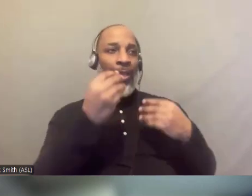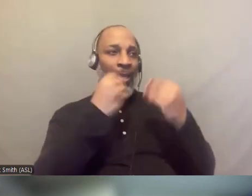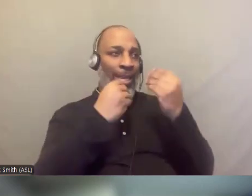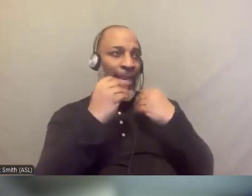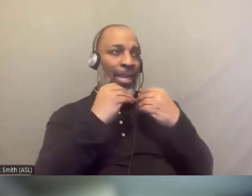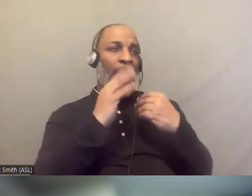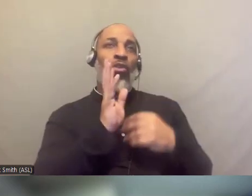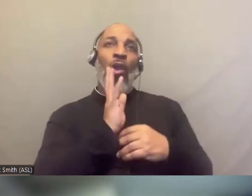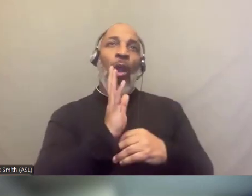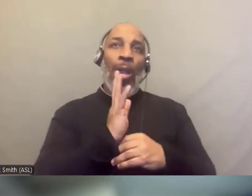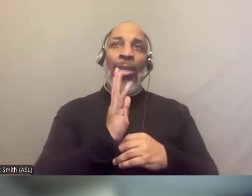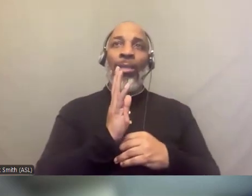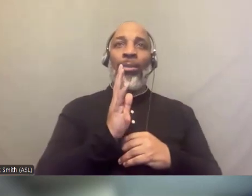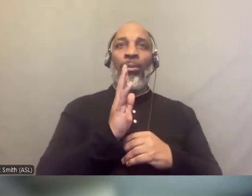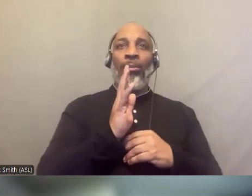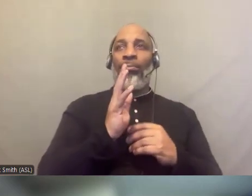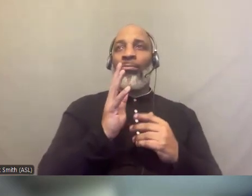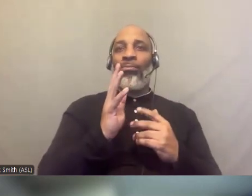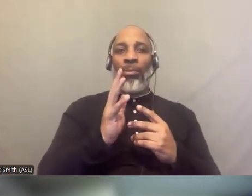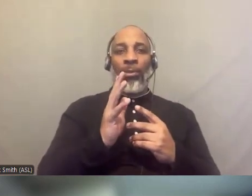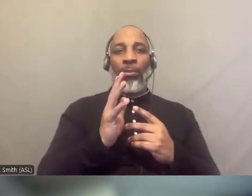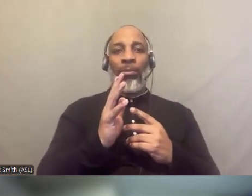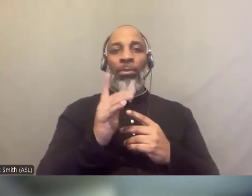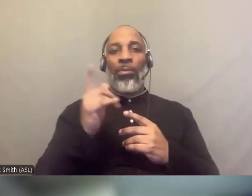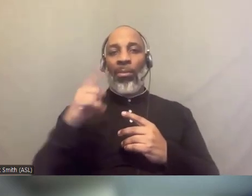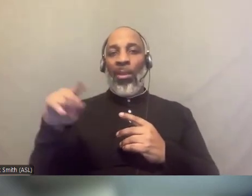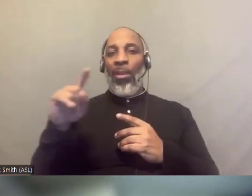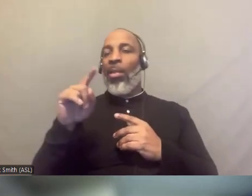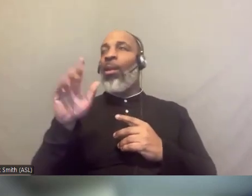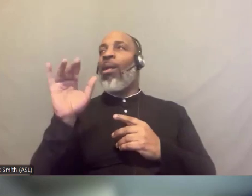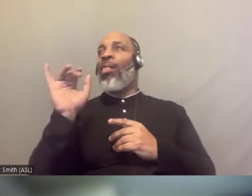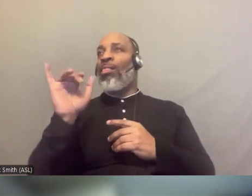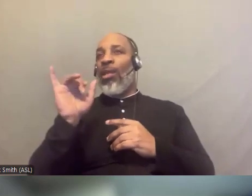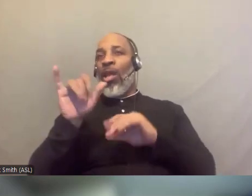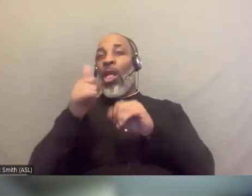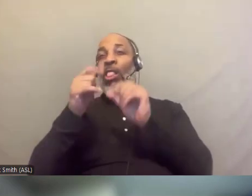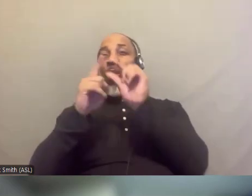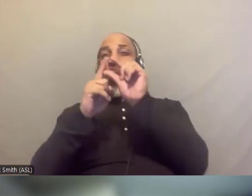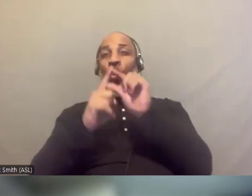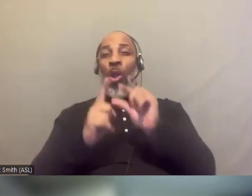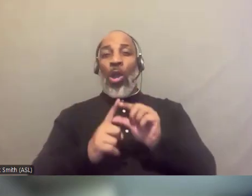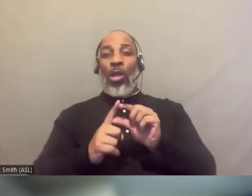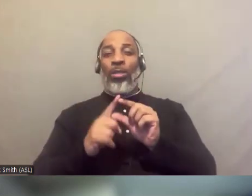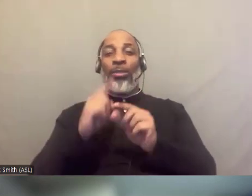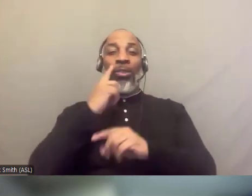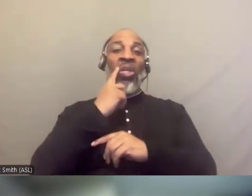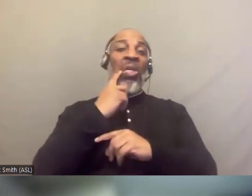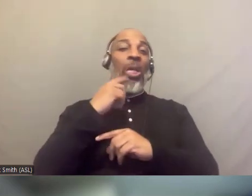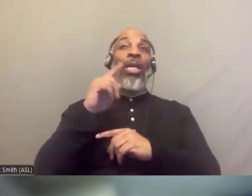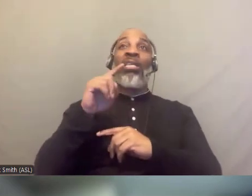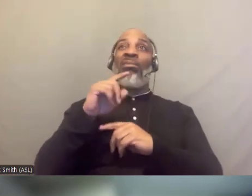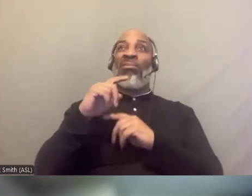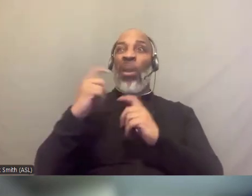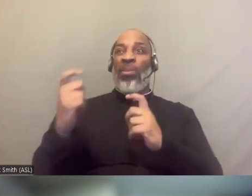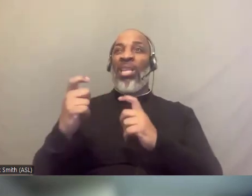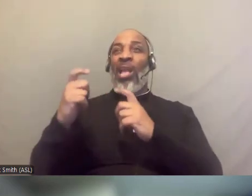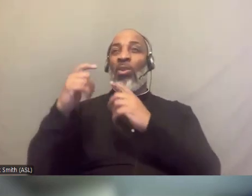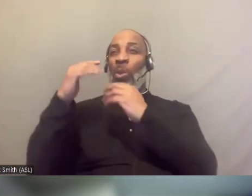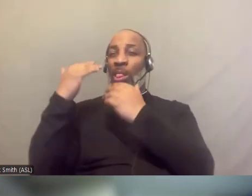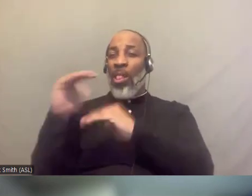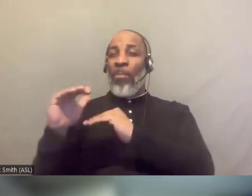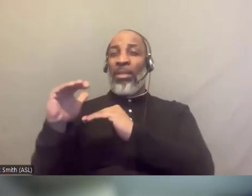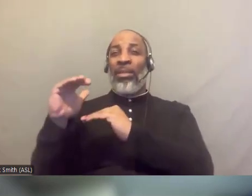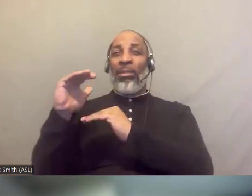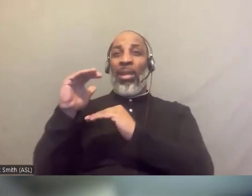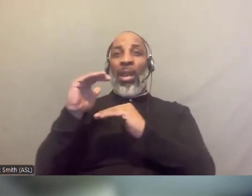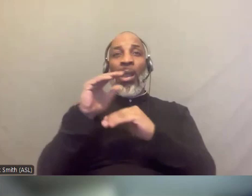talking. Now, there is other words such as substantial limitations and